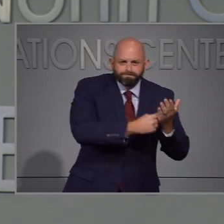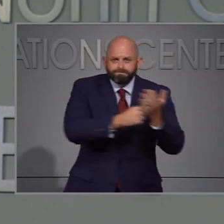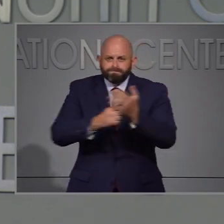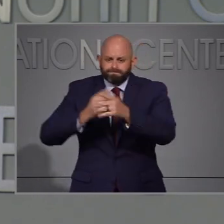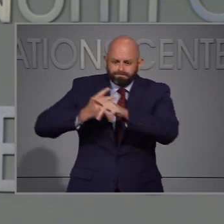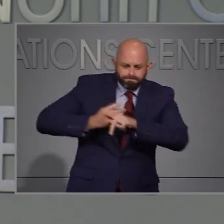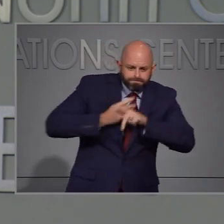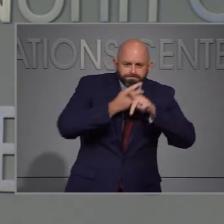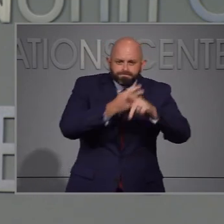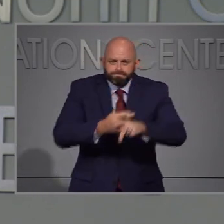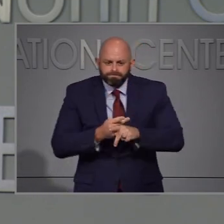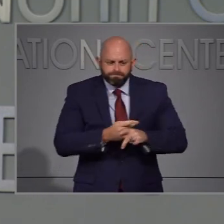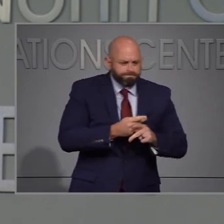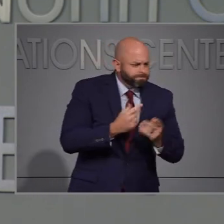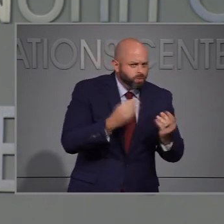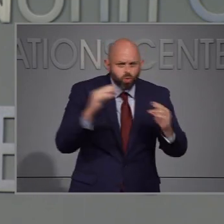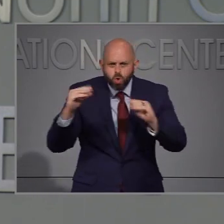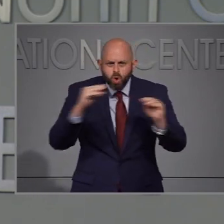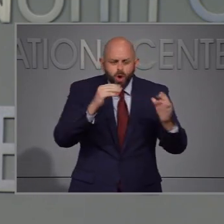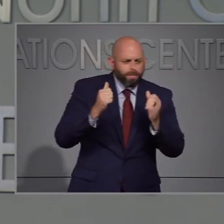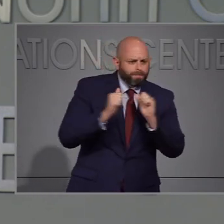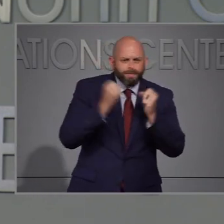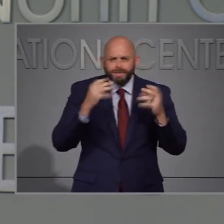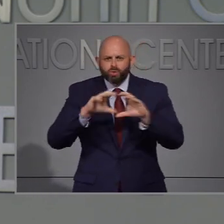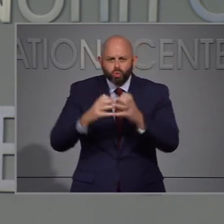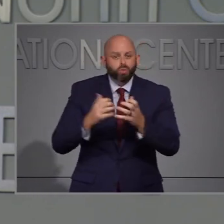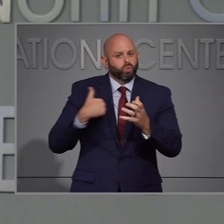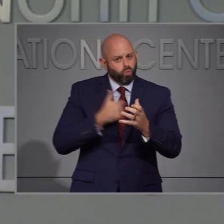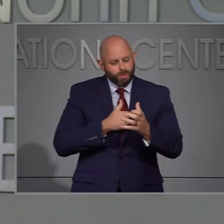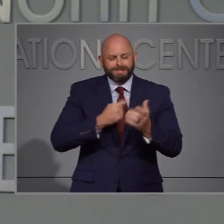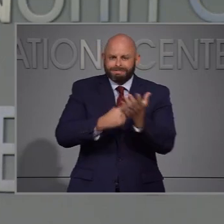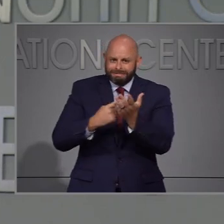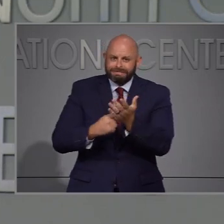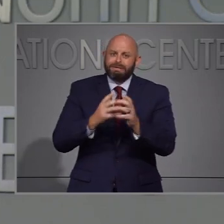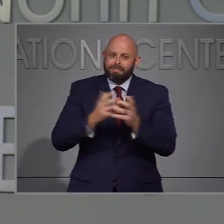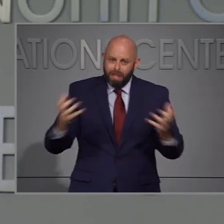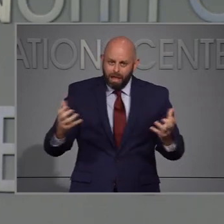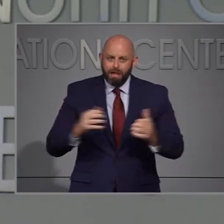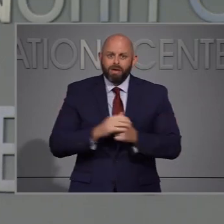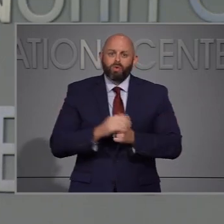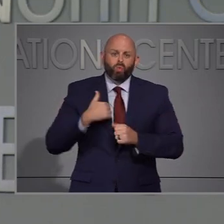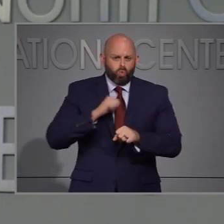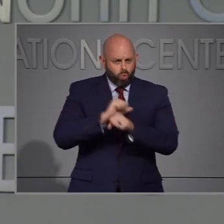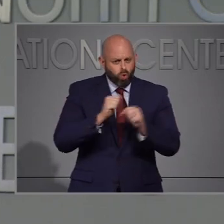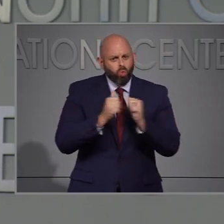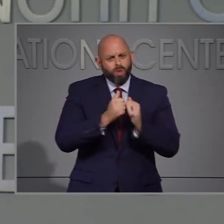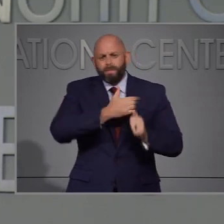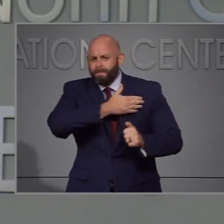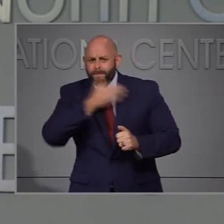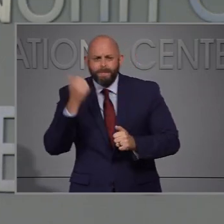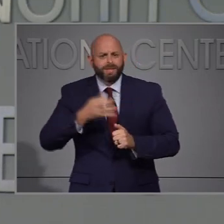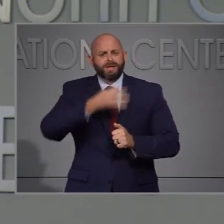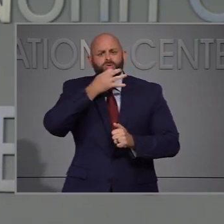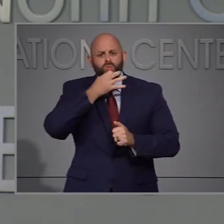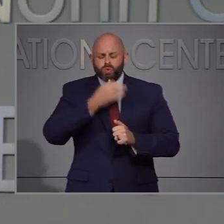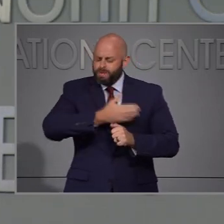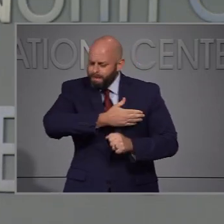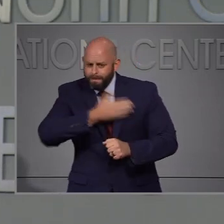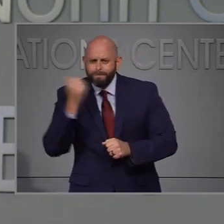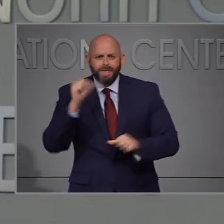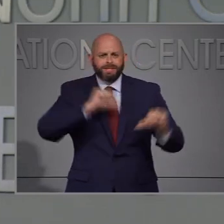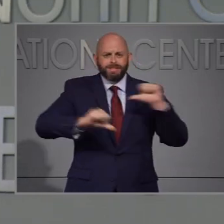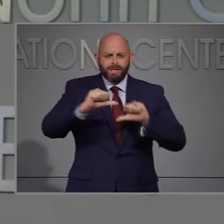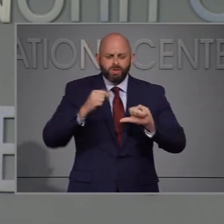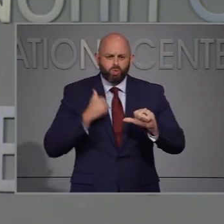work. As with many choices during this pandemic, we're working with the best information and science that we have